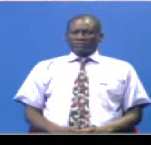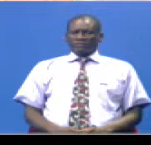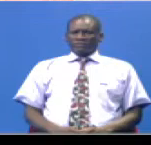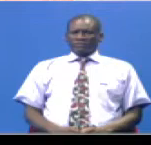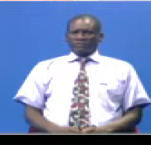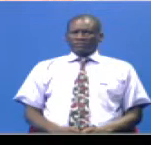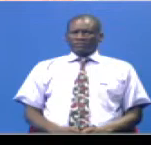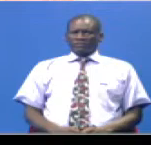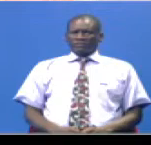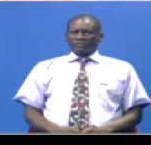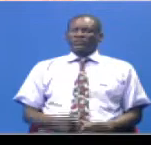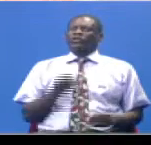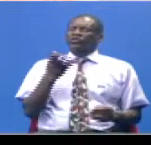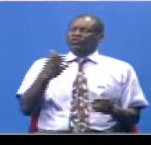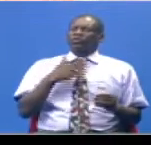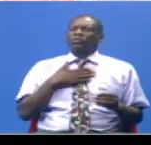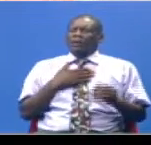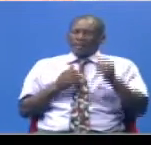You, my soldiers,